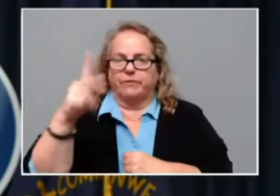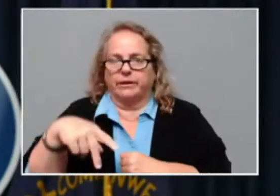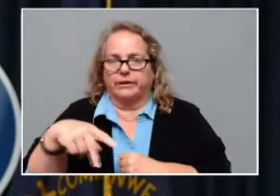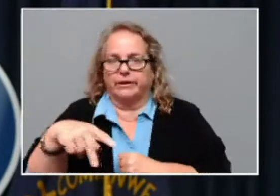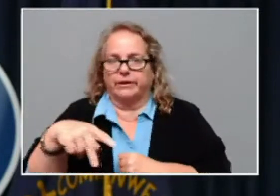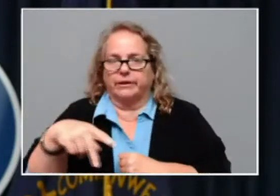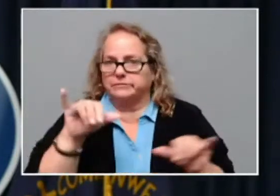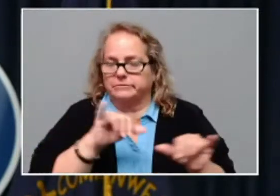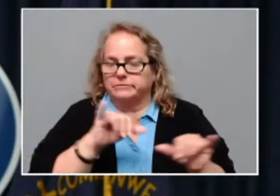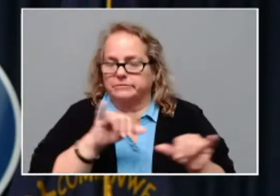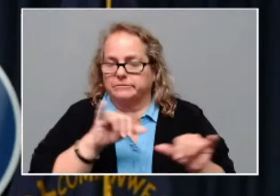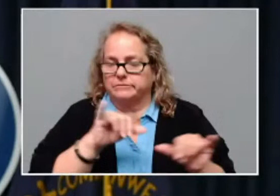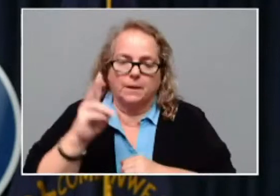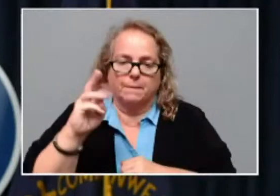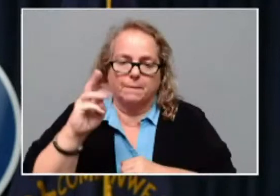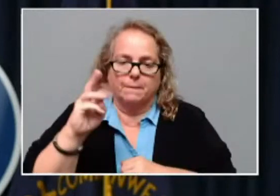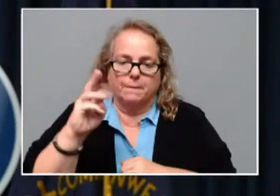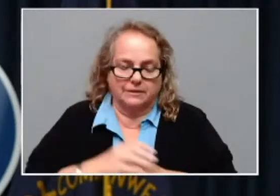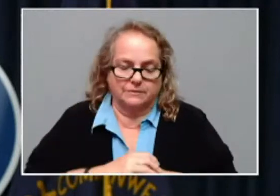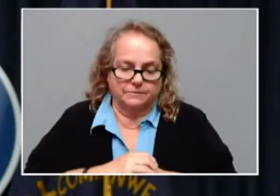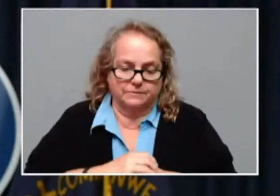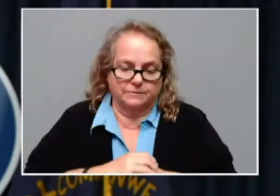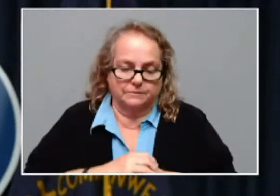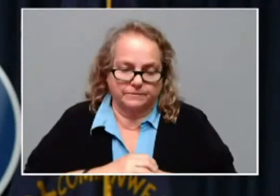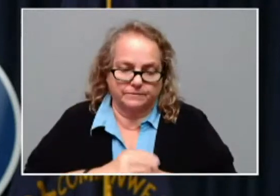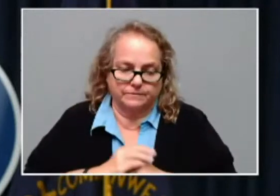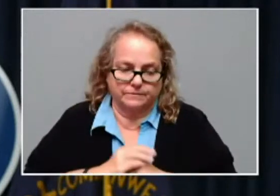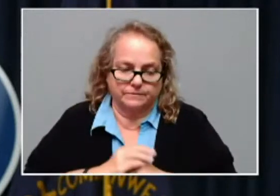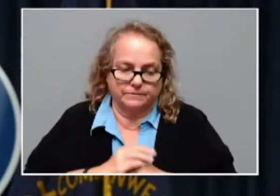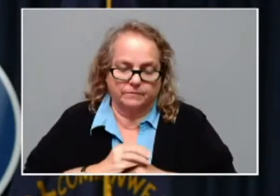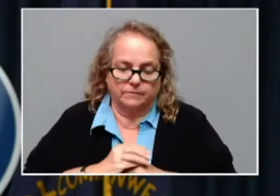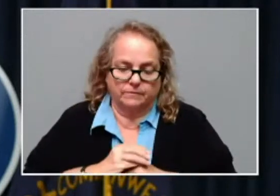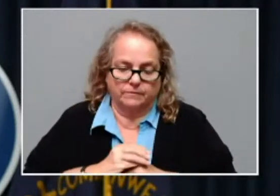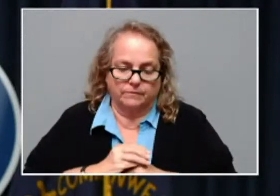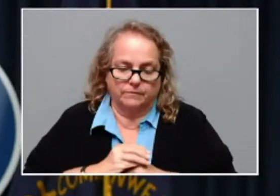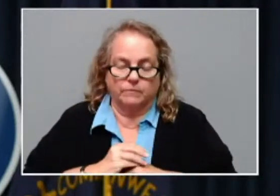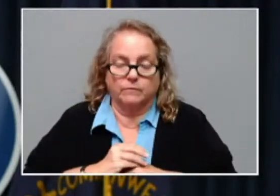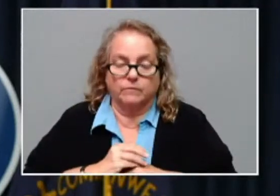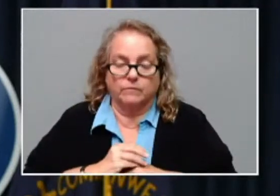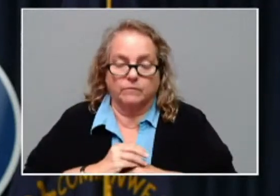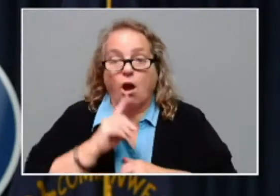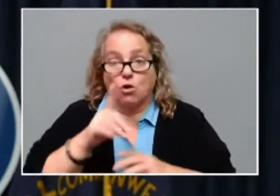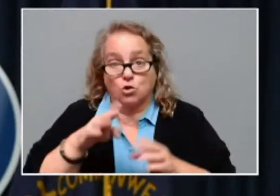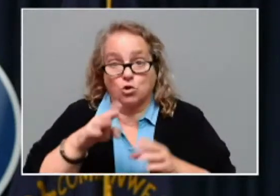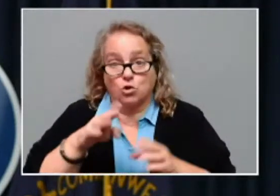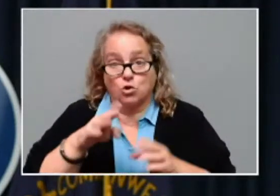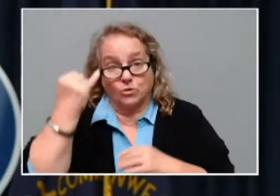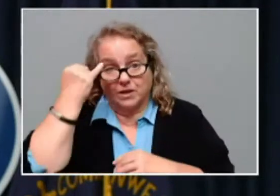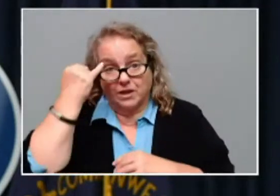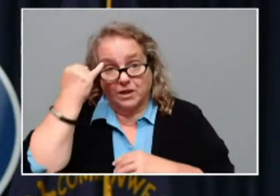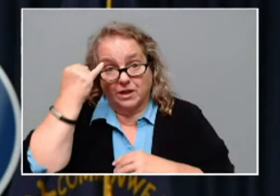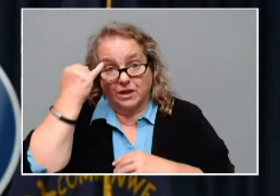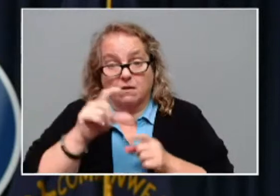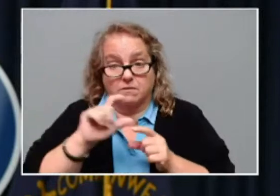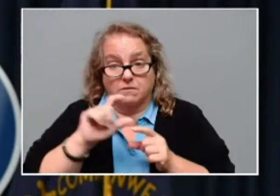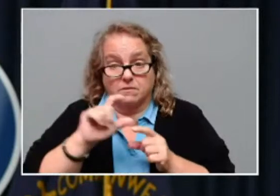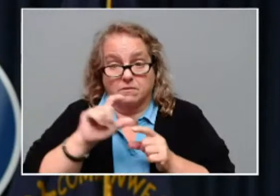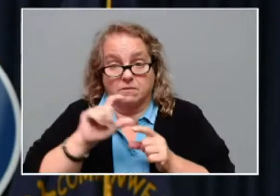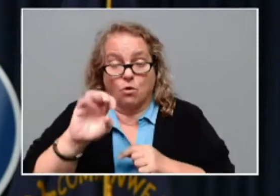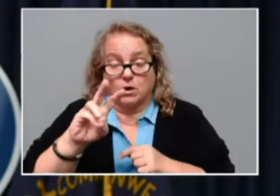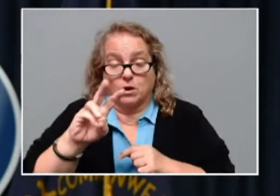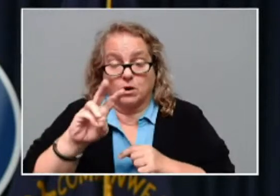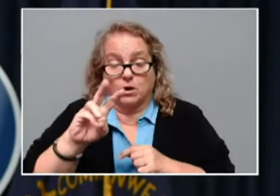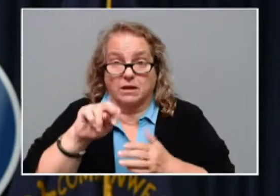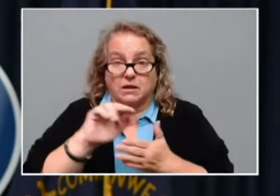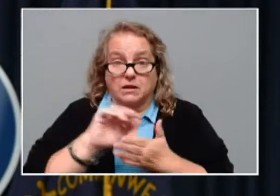lingering staffing shortage, are you open to the idea of possibly allocating some of the $400 million ARPA funds to use